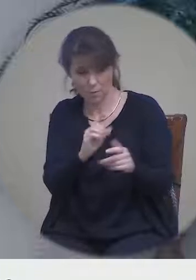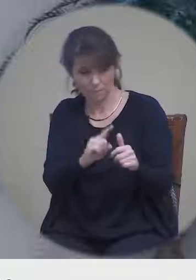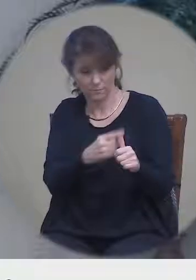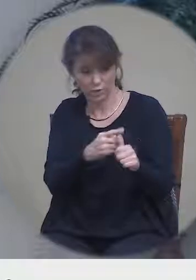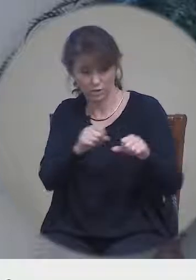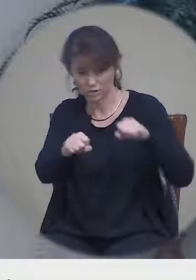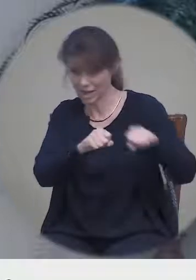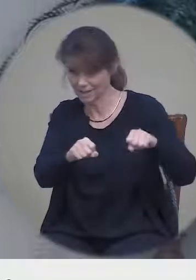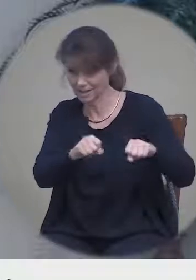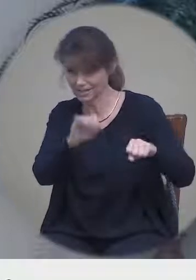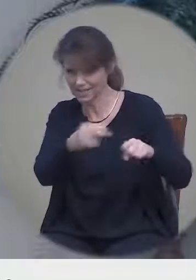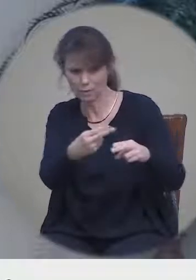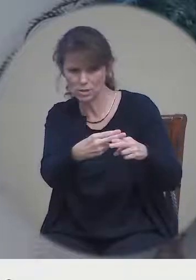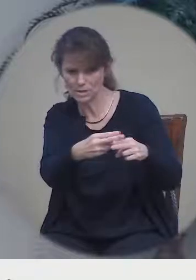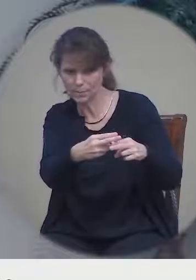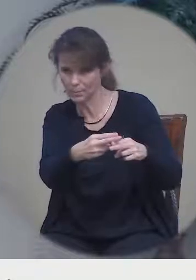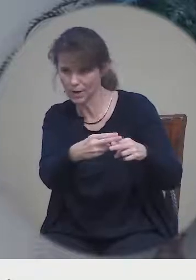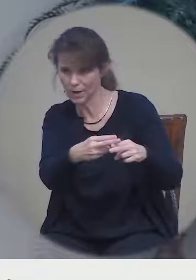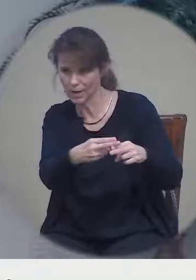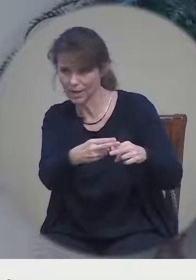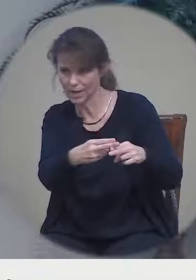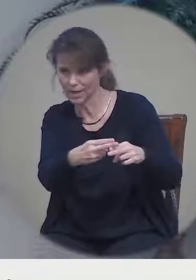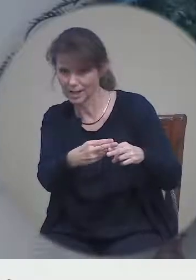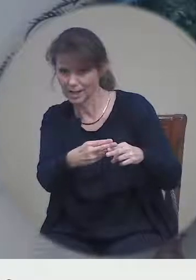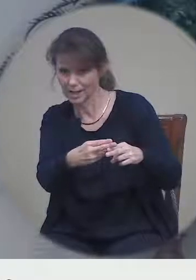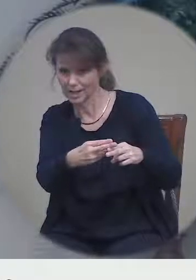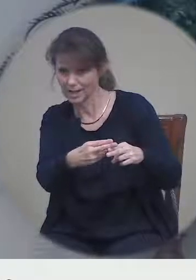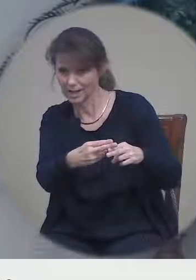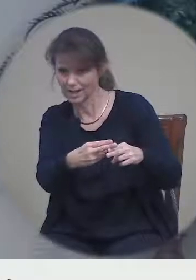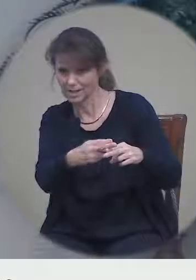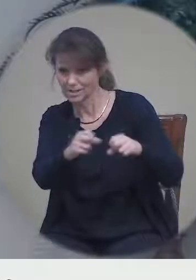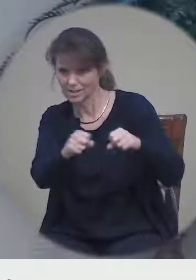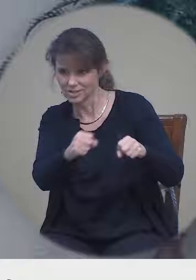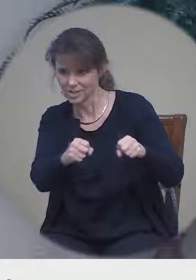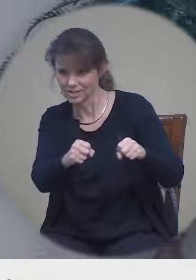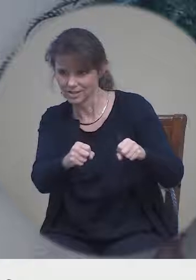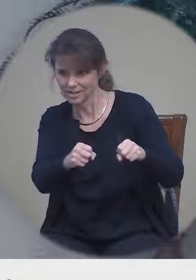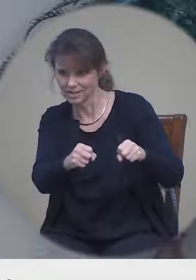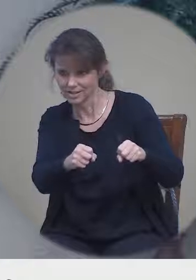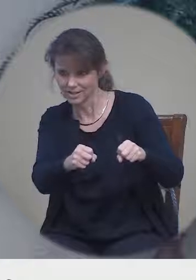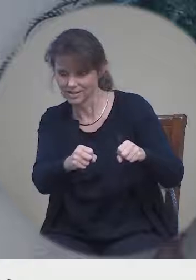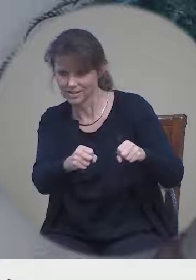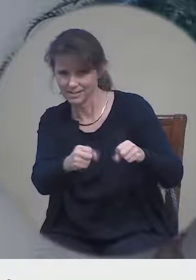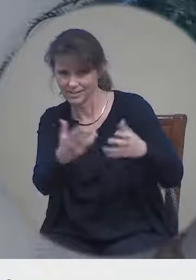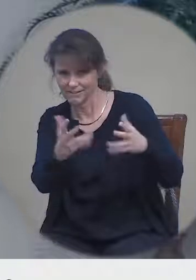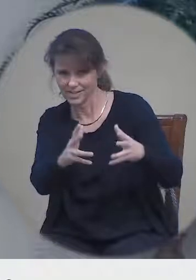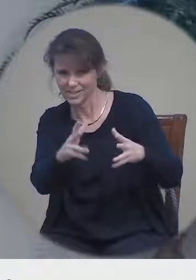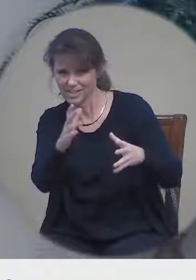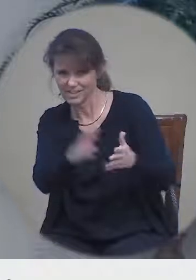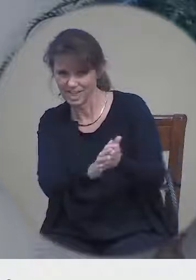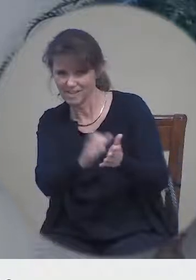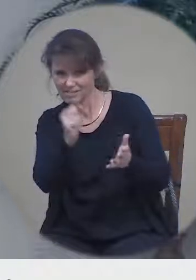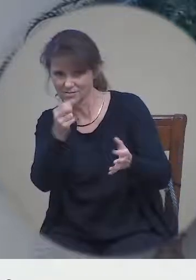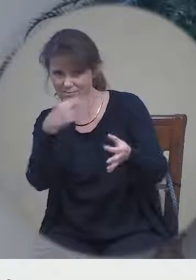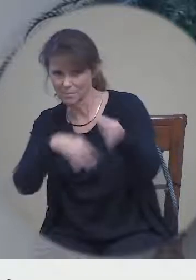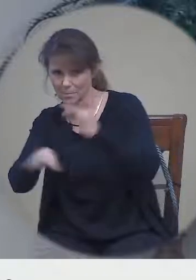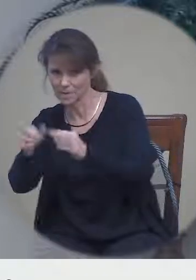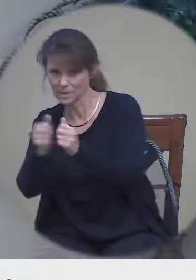temporary, and being replaced with something that endures. What is that?